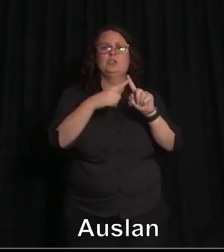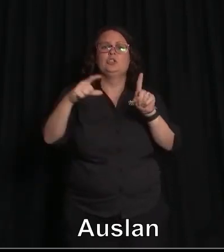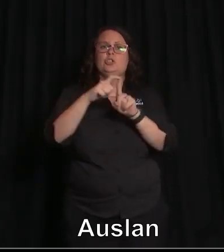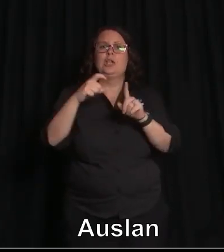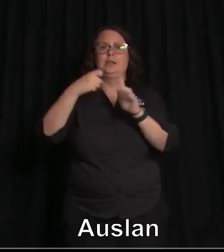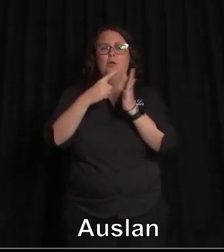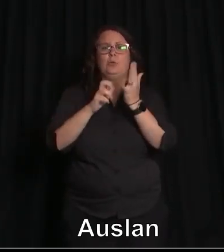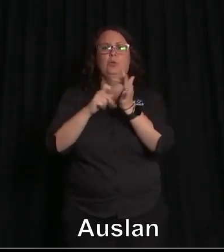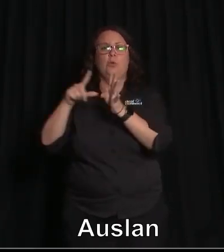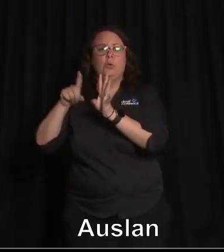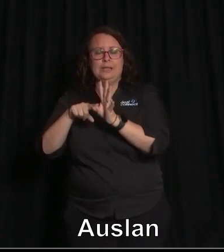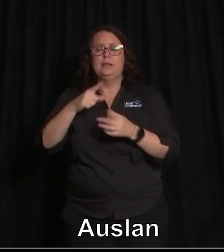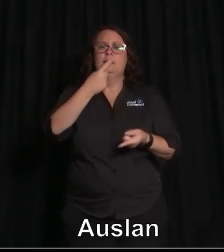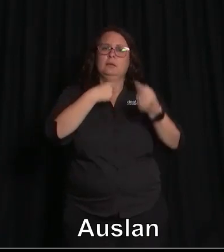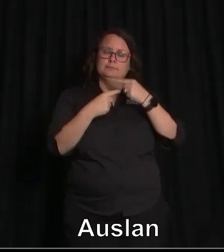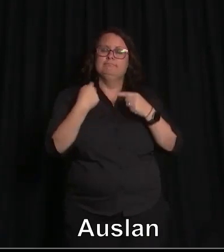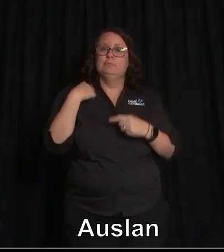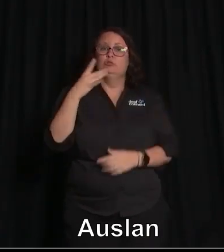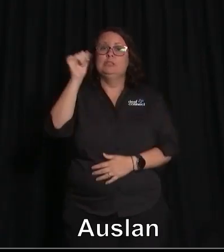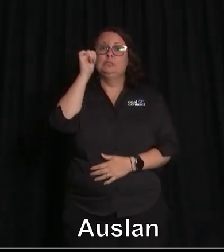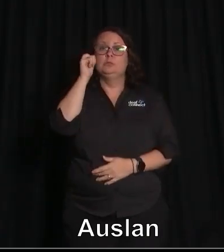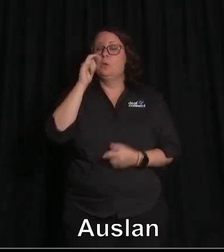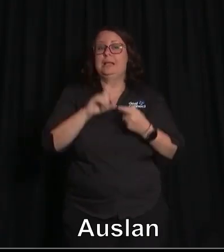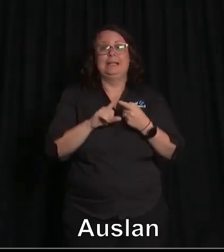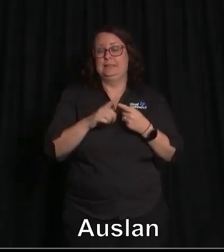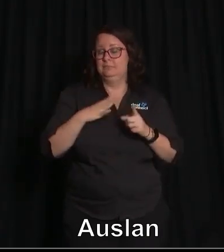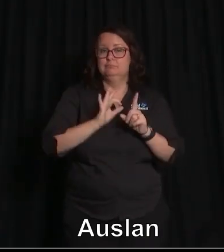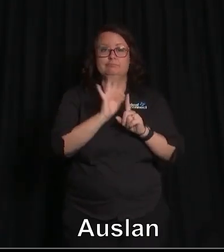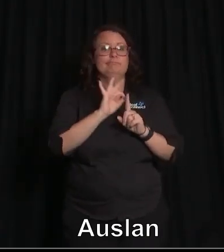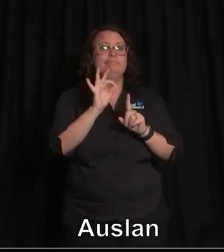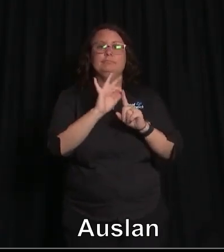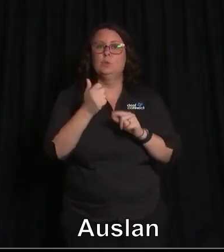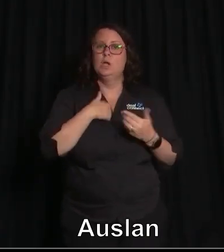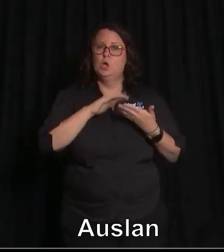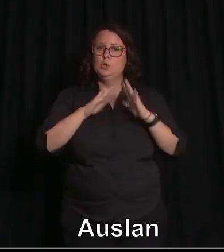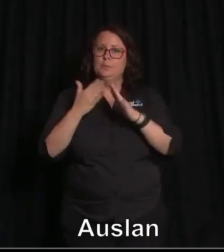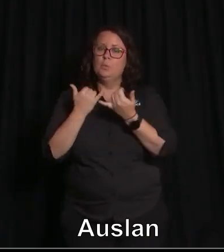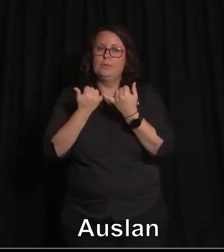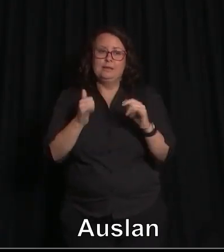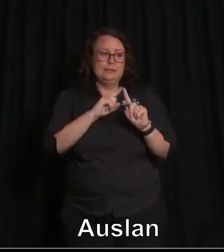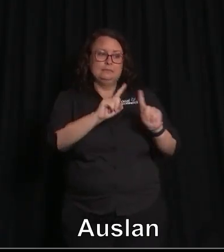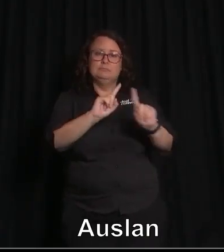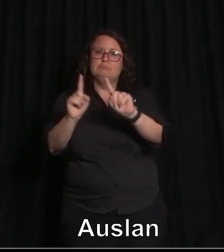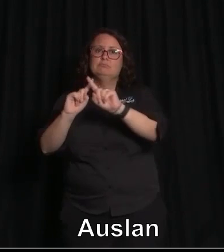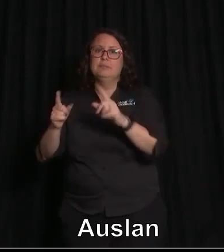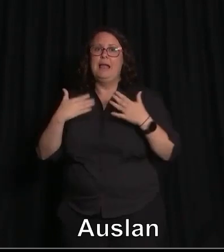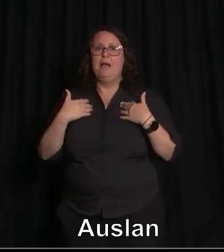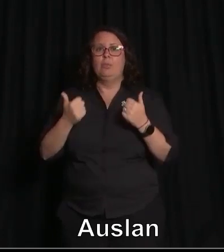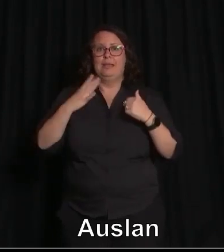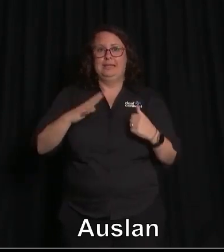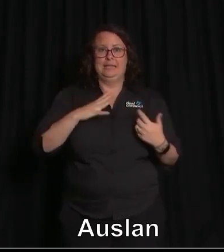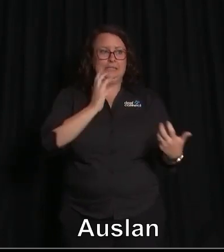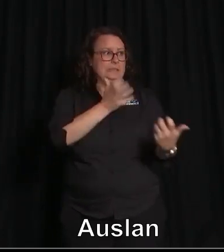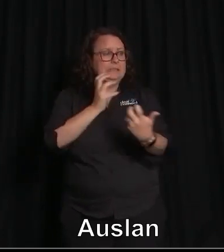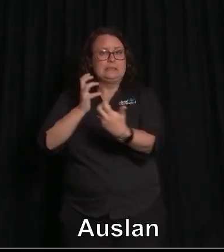that we know there is so much work to be done because we are a community with unique and complex health needs that has difficulty